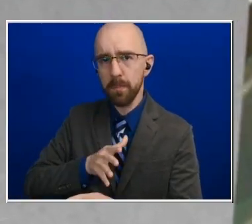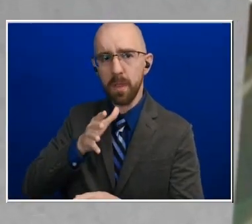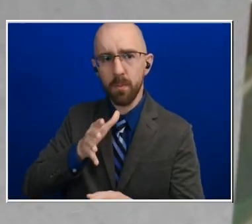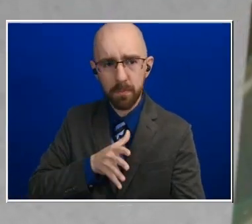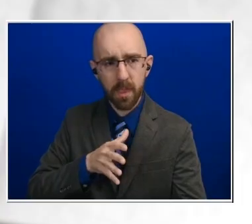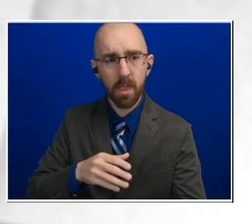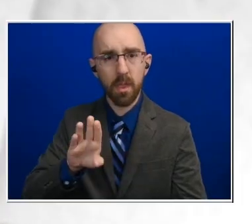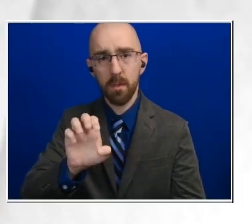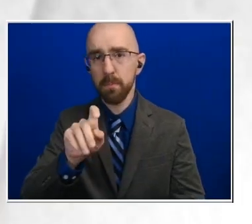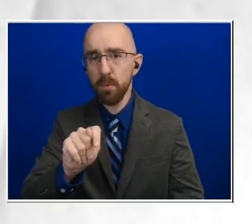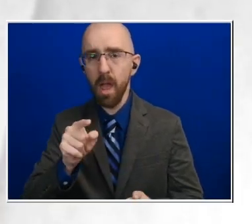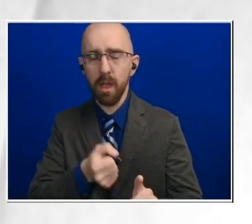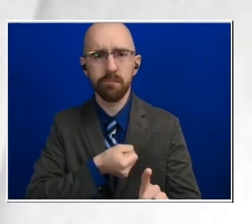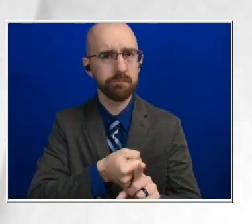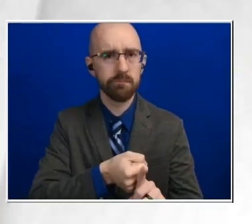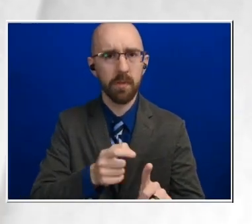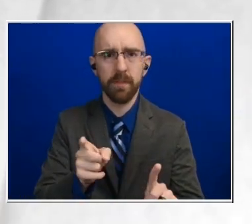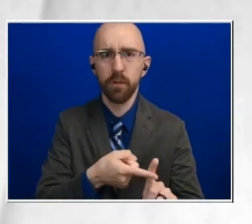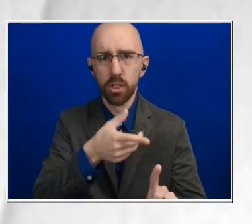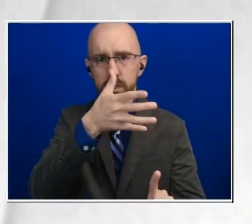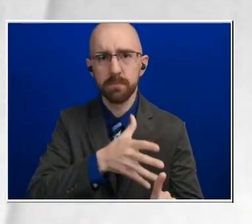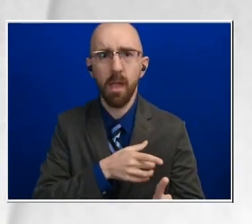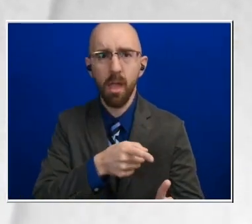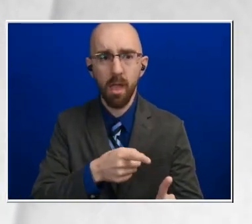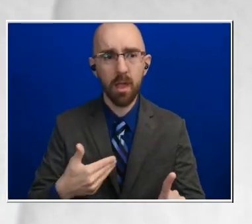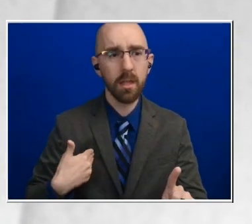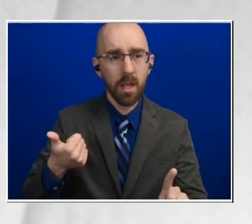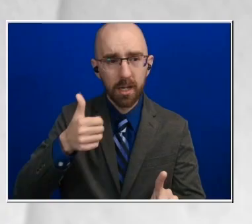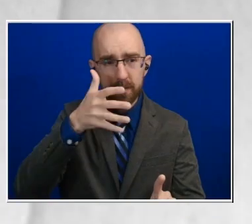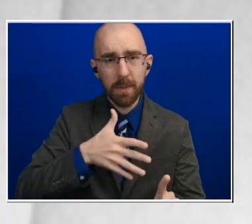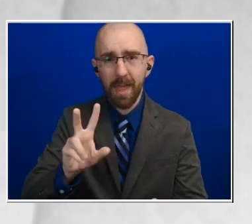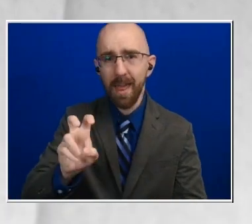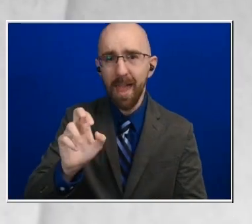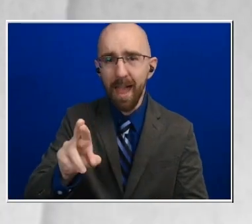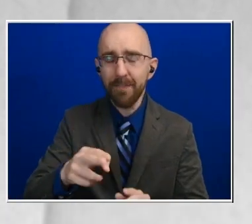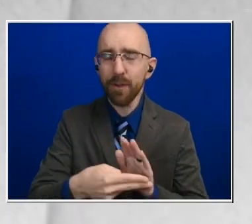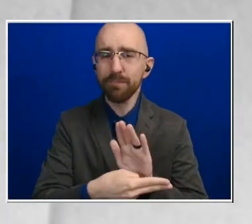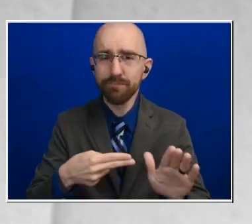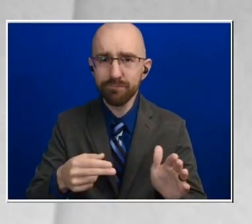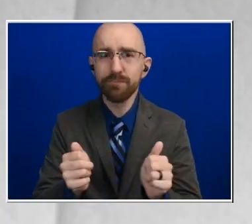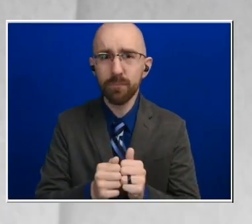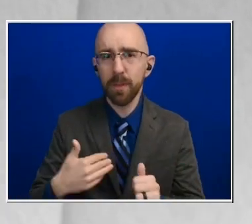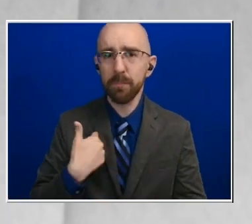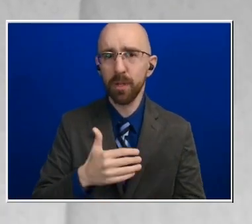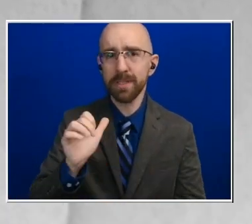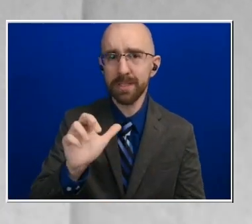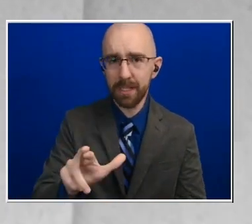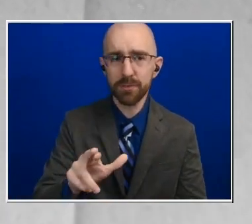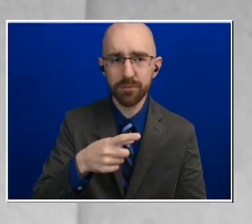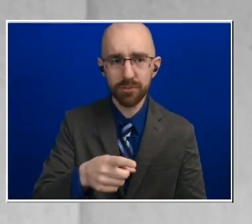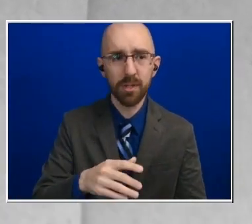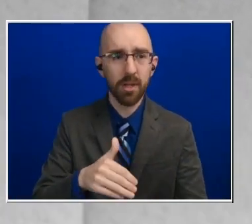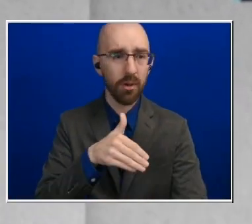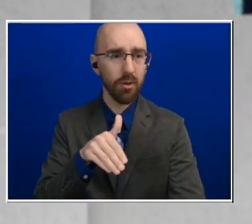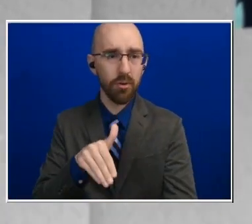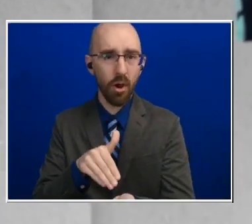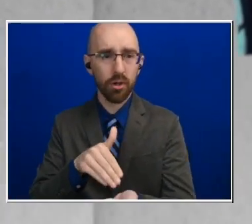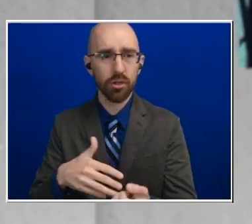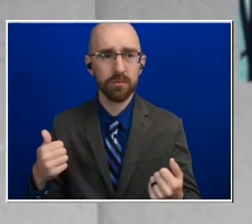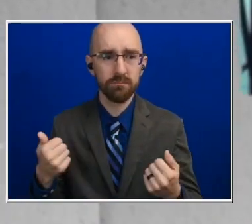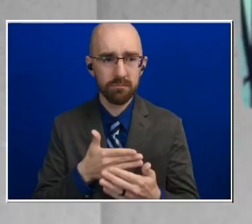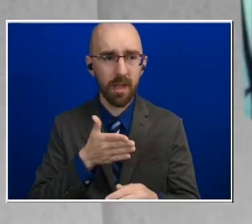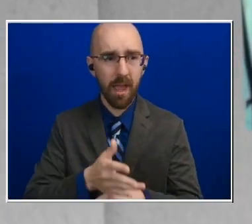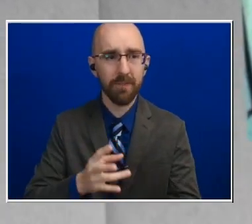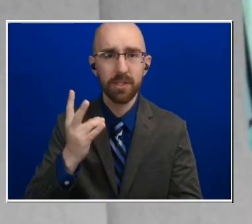a first. He became the youngest man ever diagnosed with breast cancer, and doctors feared after 7 years